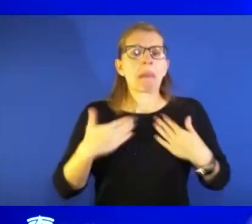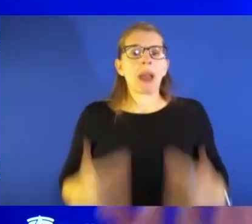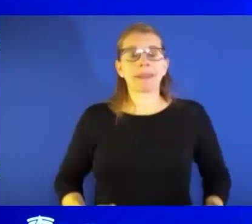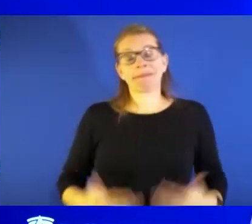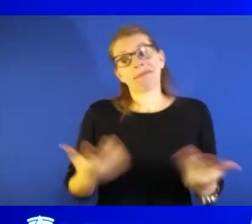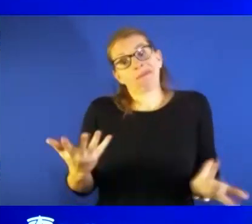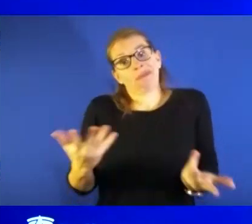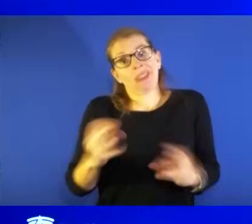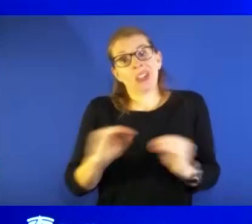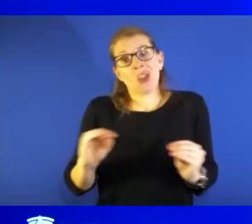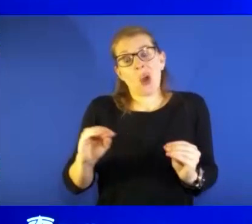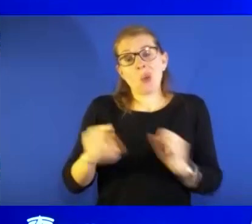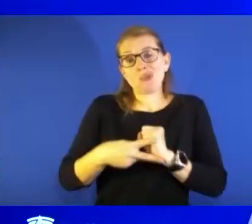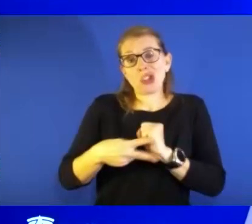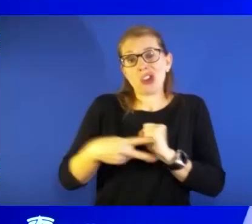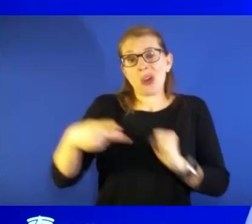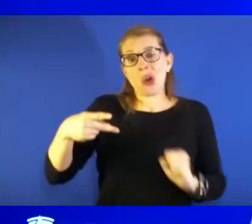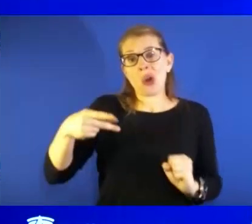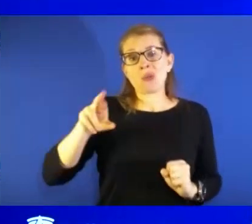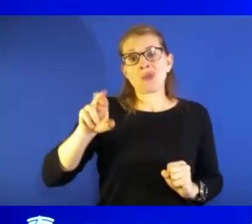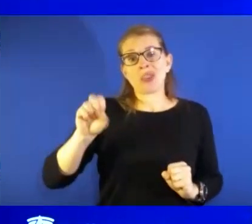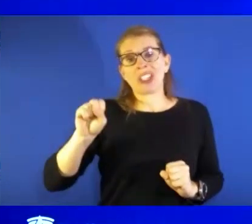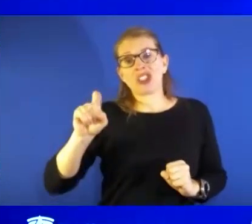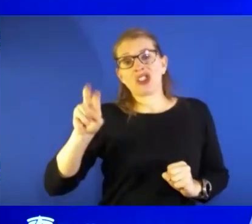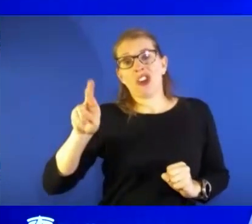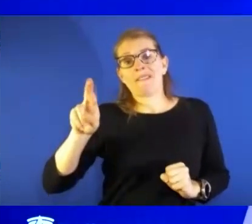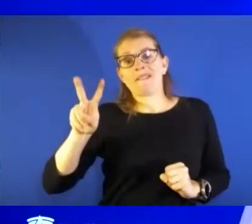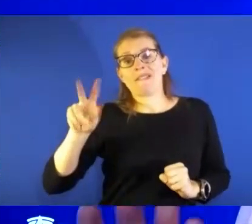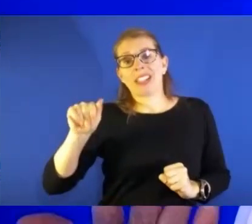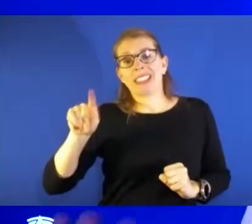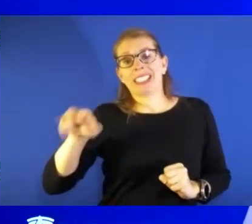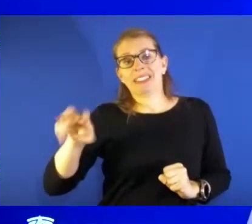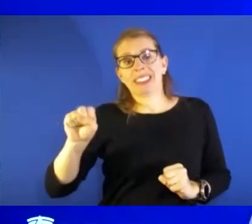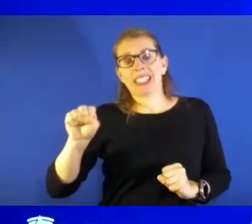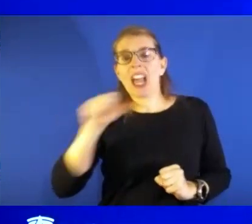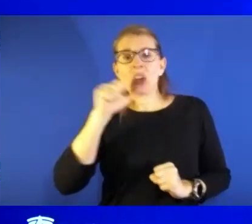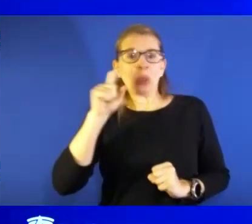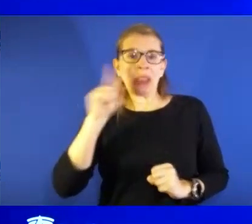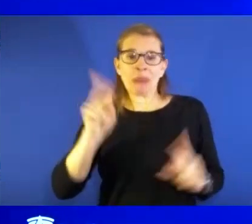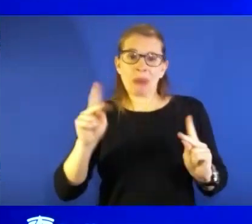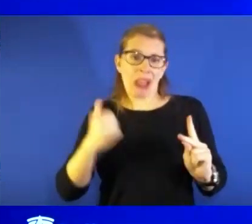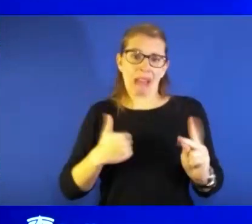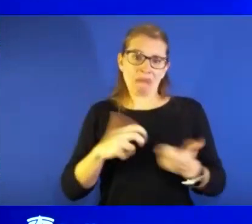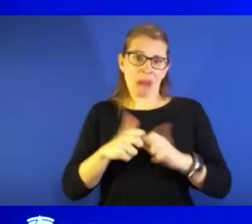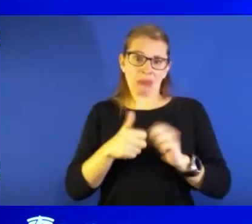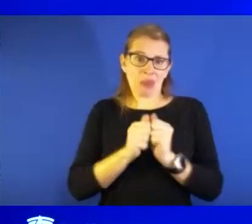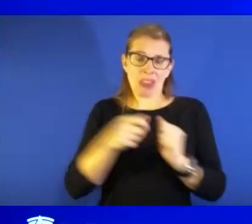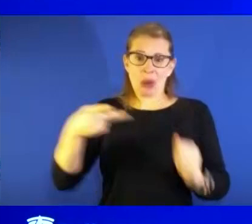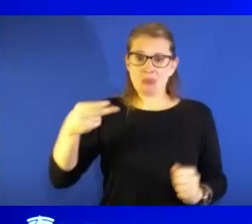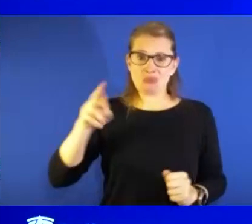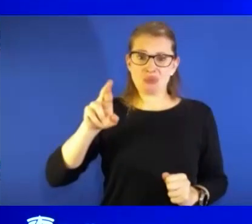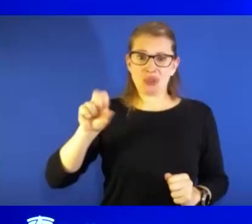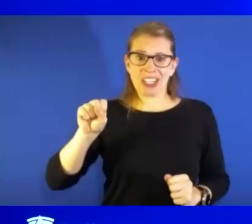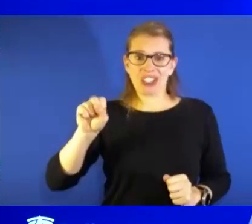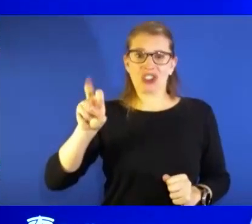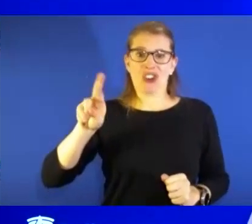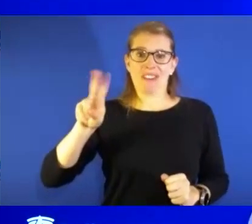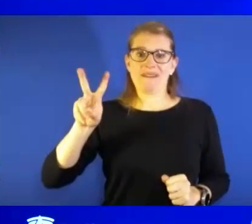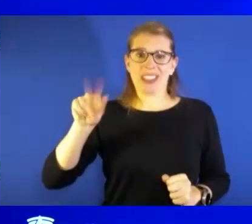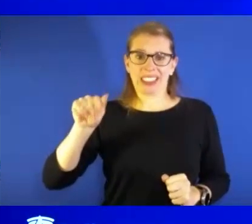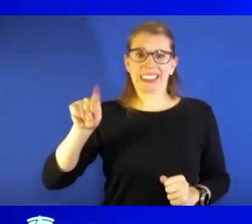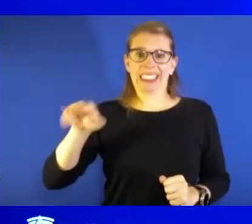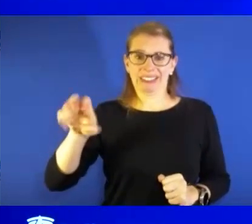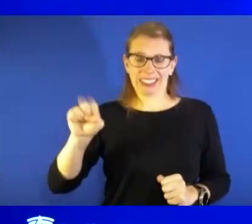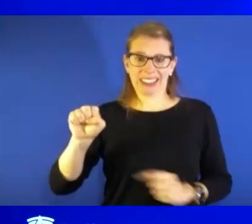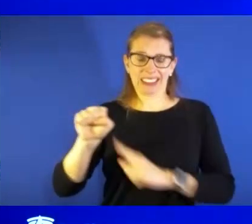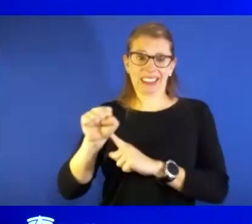preservatives, which I don't think that really anybody has a problem with preservatives anymore. I mean, the amount of preservatives that we eat on a daily basis is minuscule to